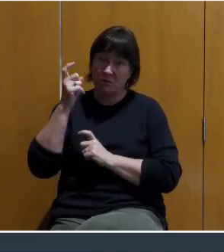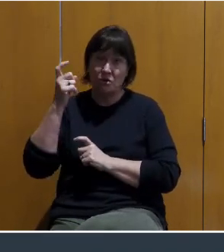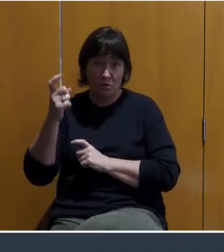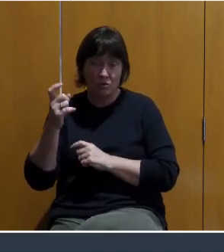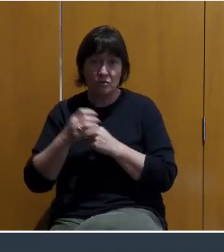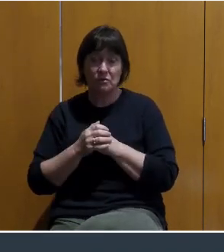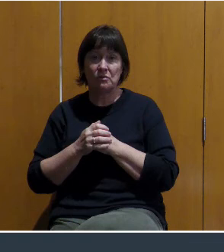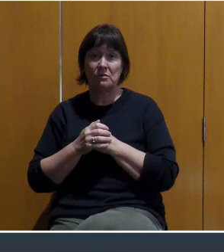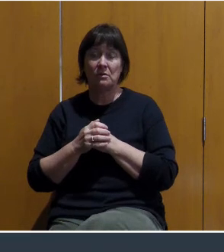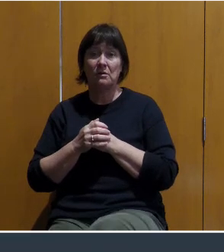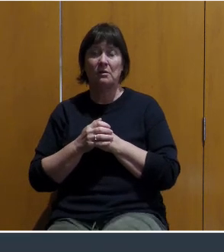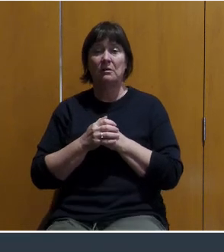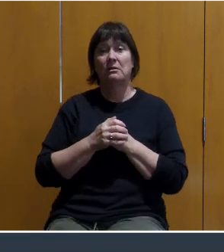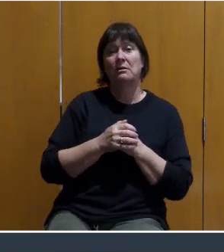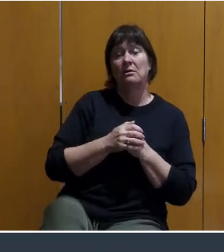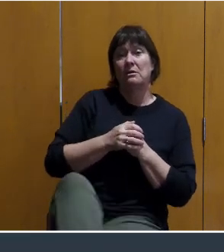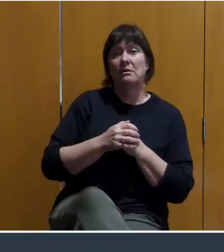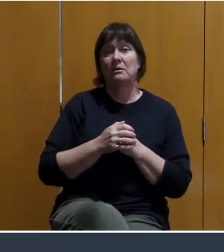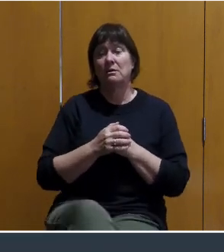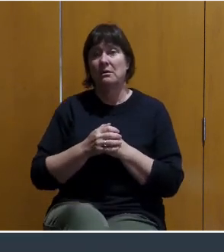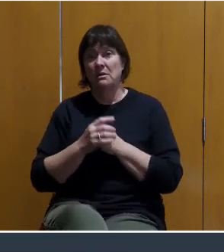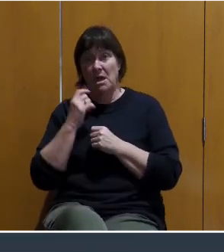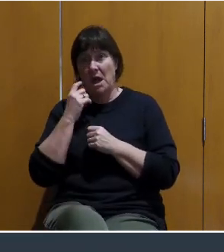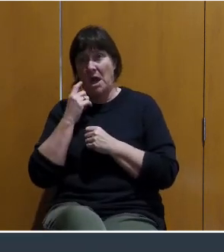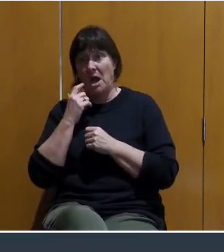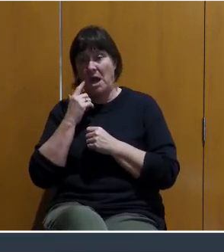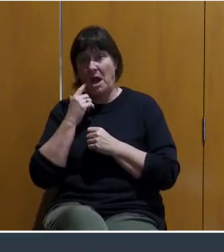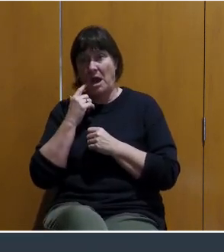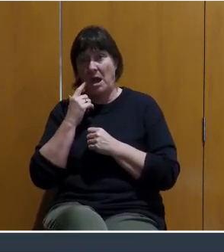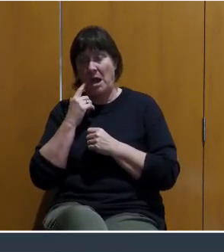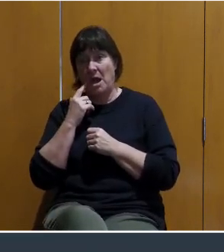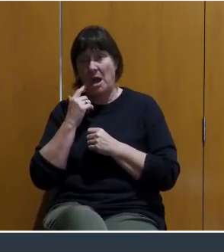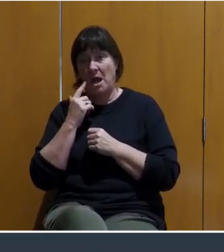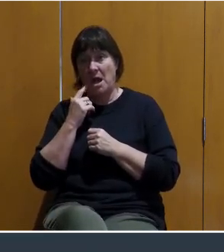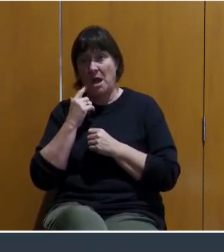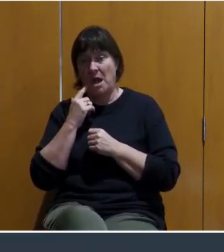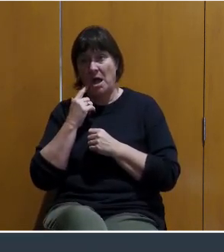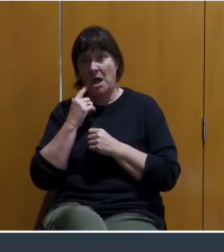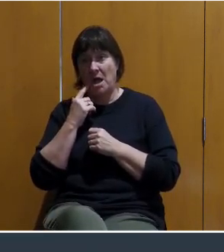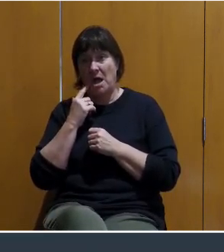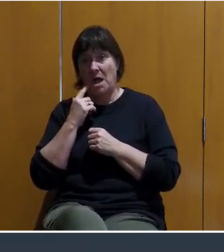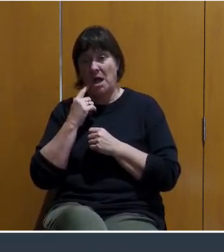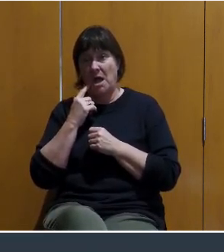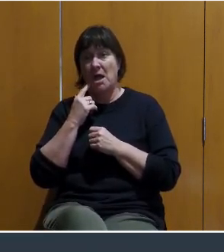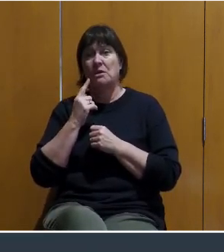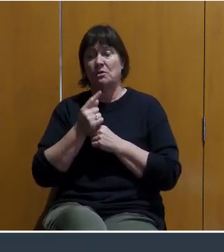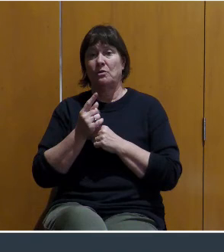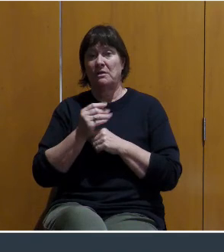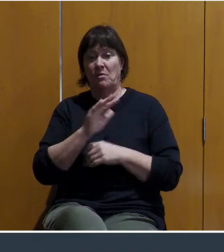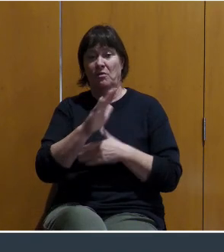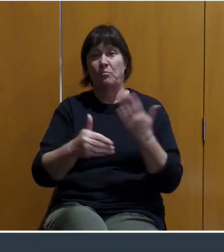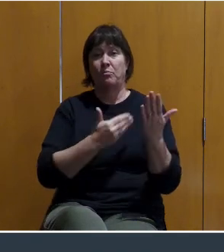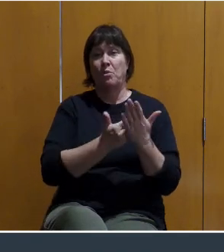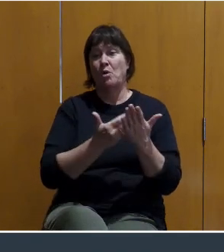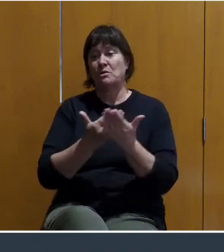would consider having consideration from your side to some of those proposed today. I